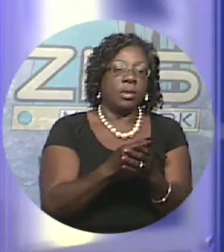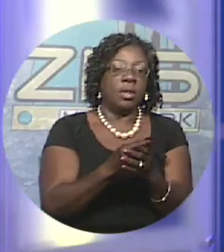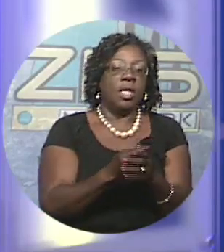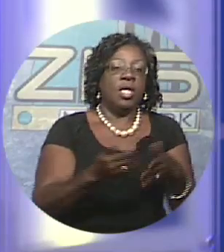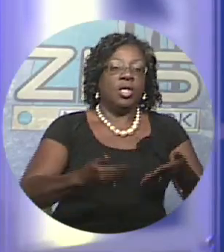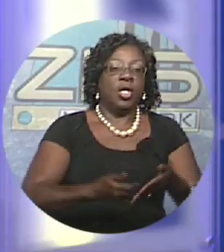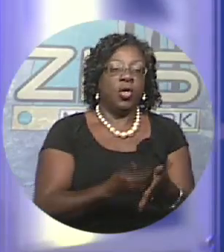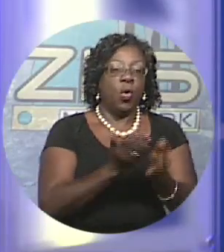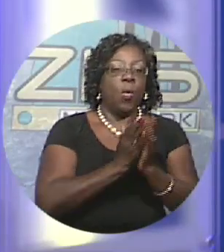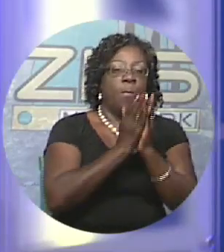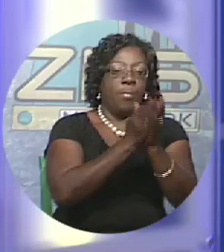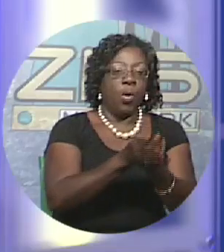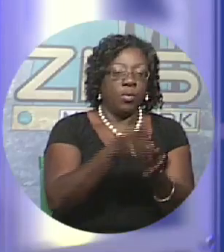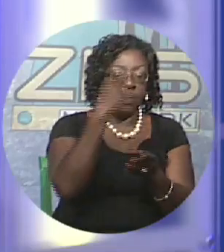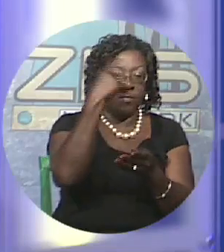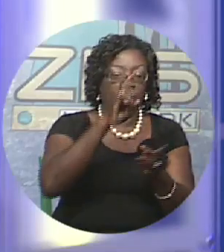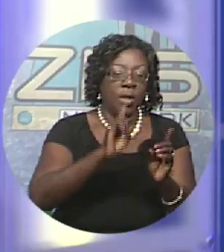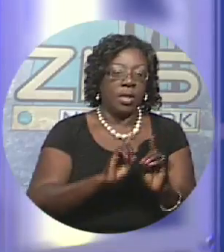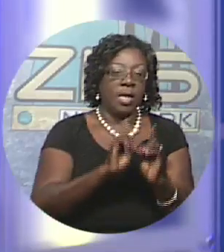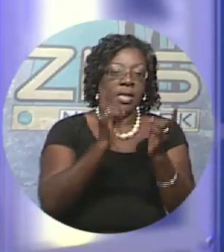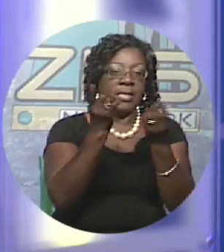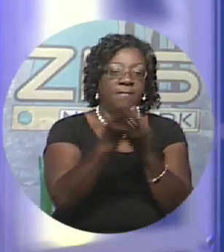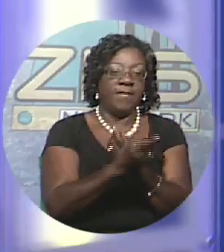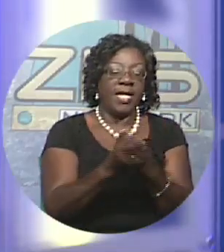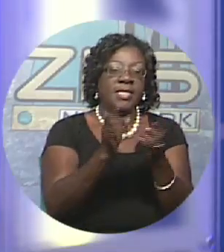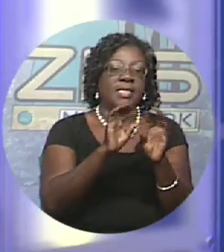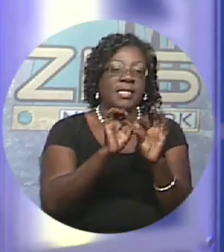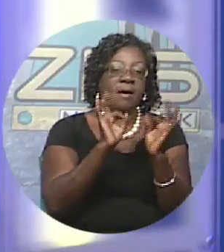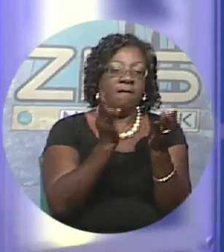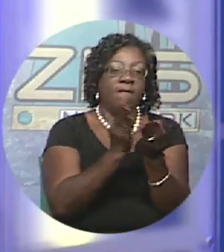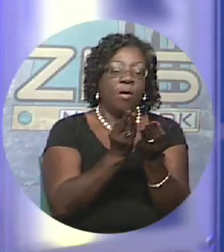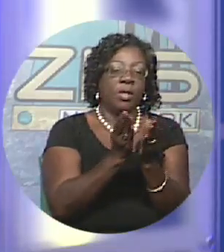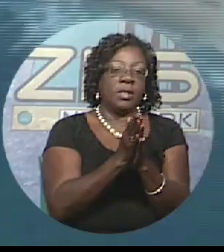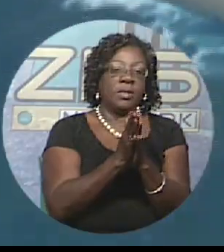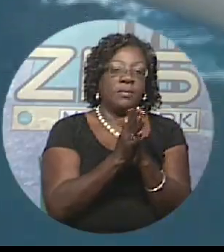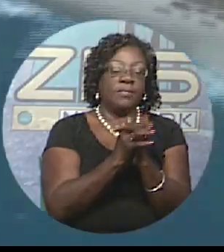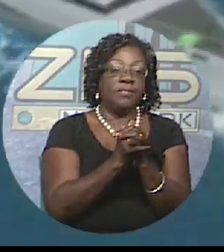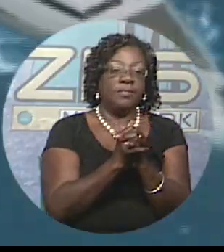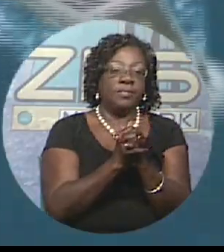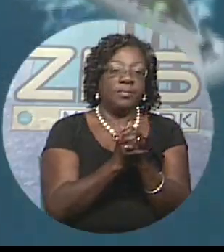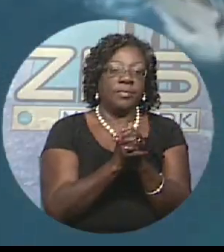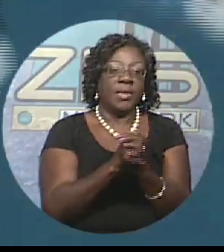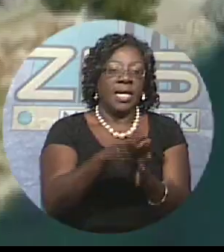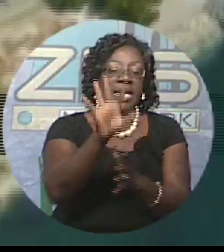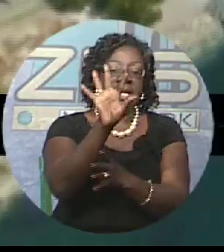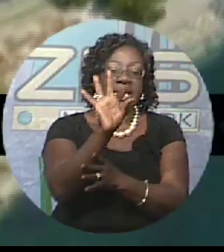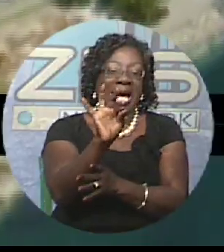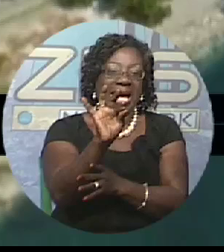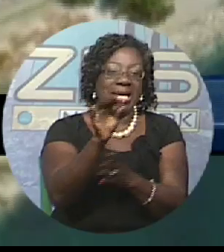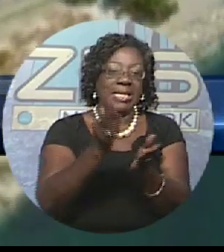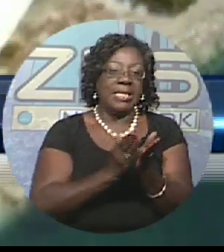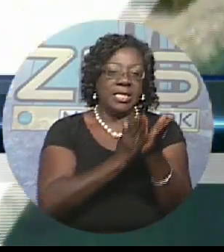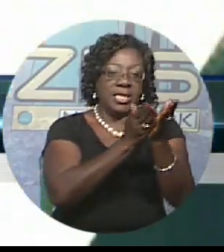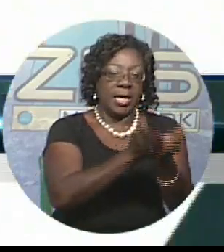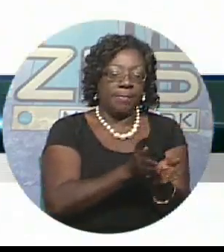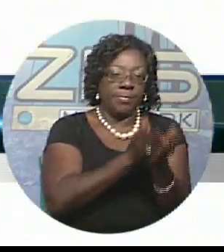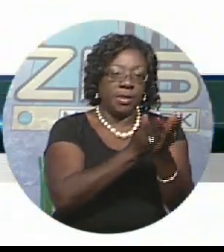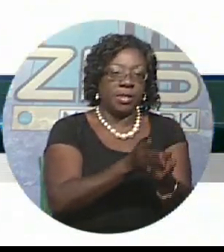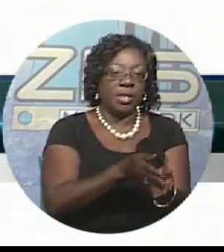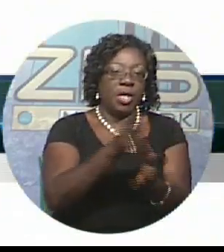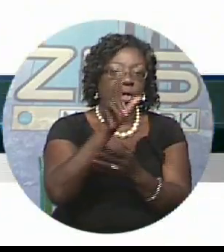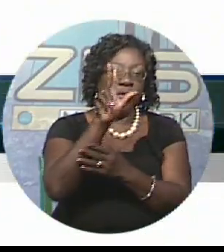much-anticipated transformation of the Defense Force will make history. 9 ships, 3 ports,